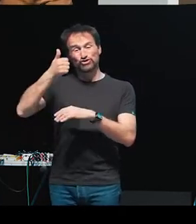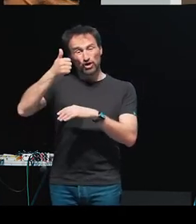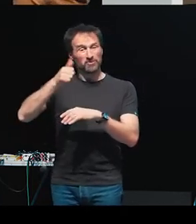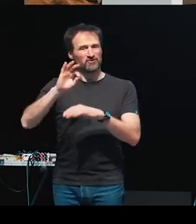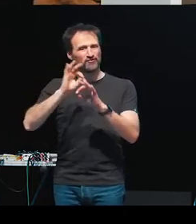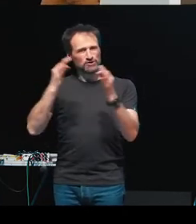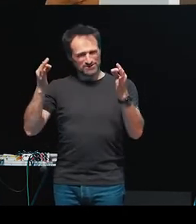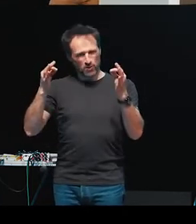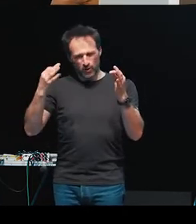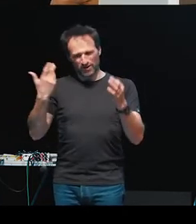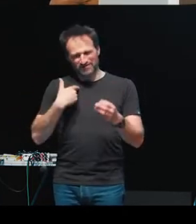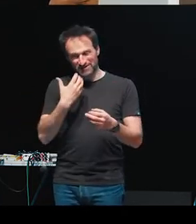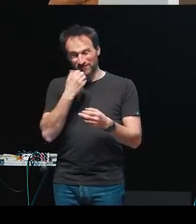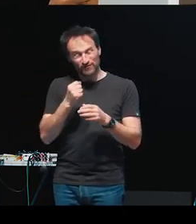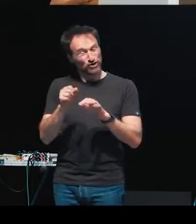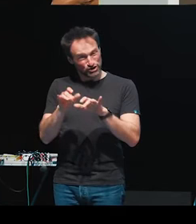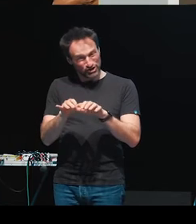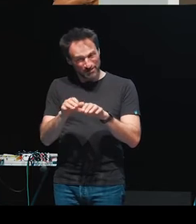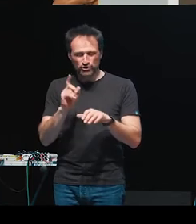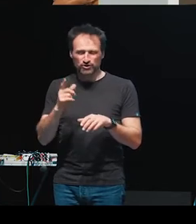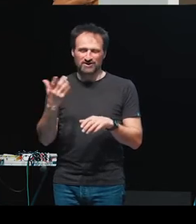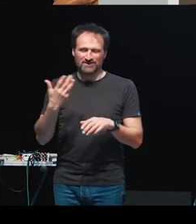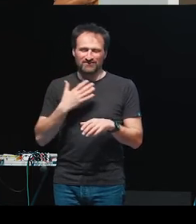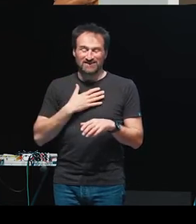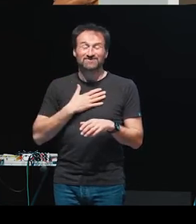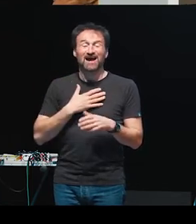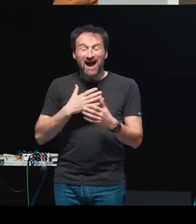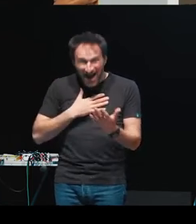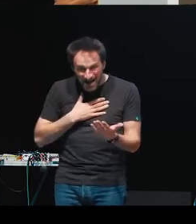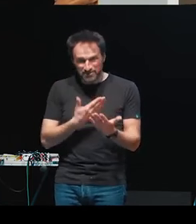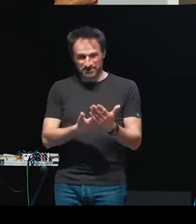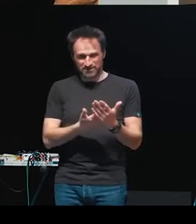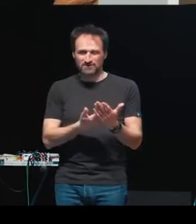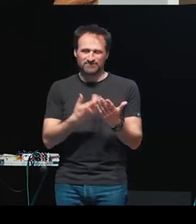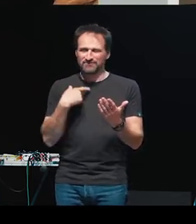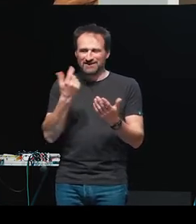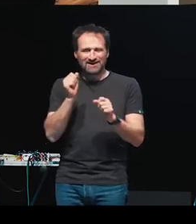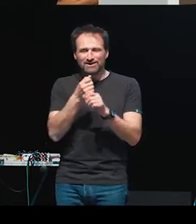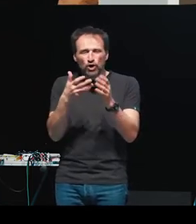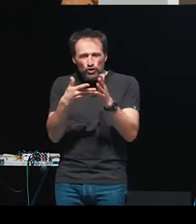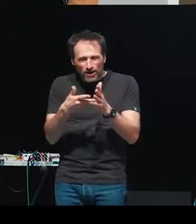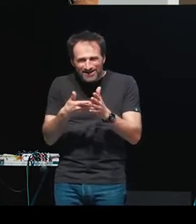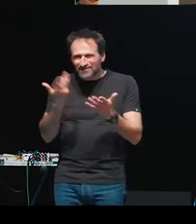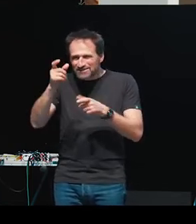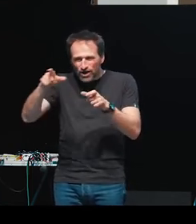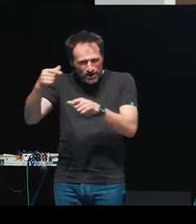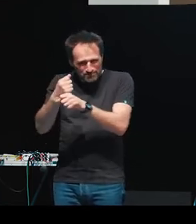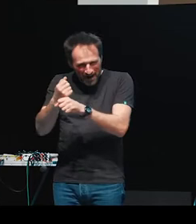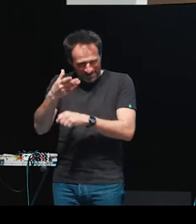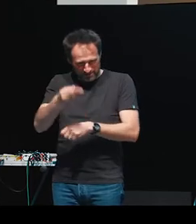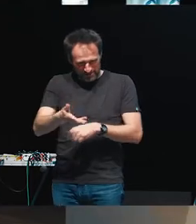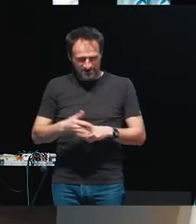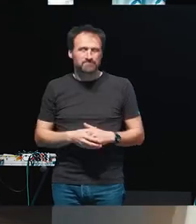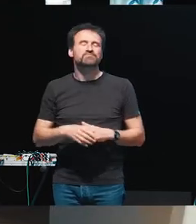write, and the bottom one is what we had to because we couldn't control what people were doing with it. So